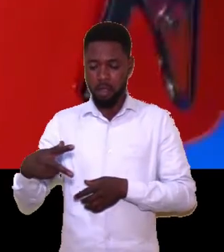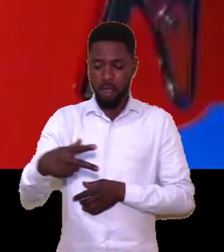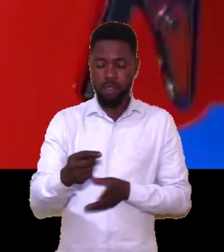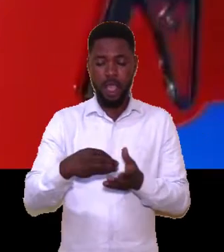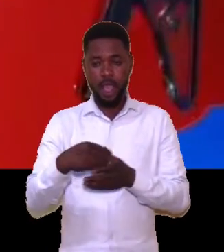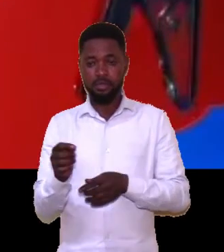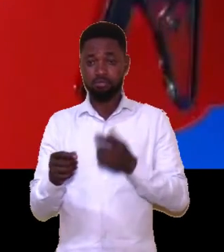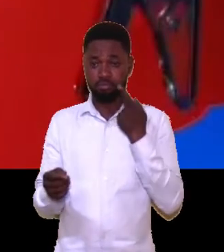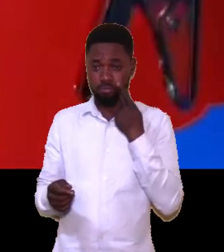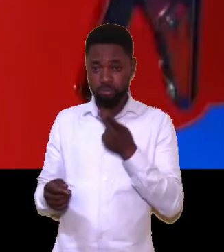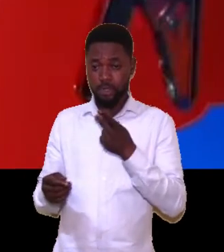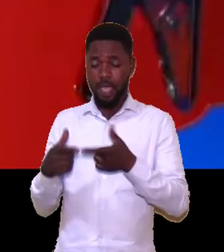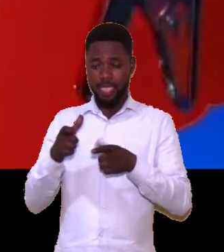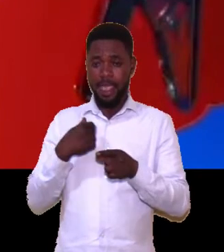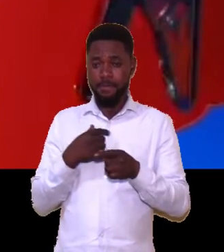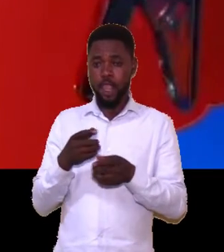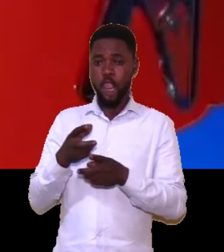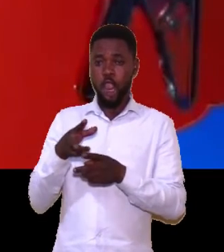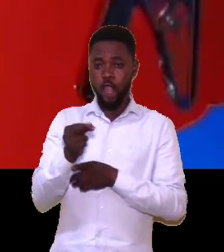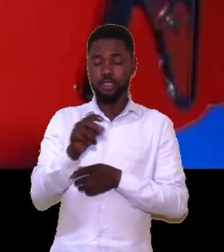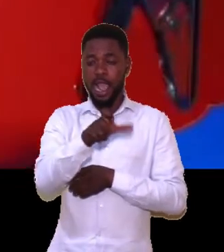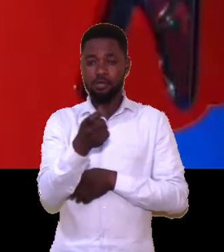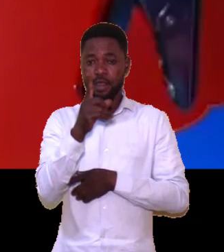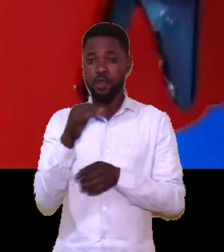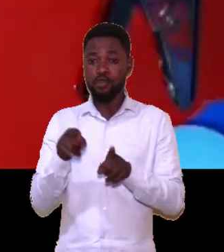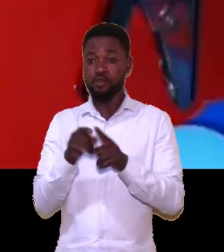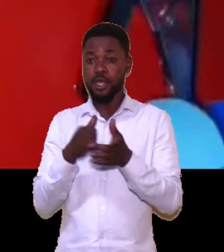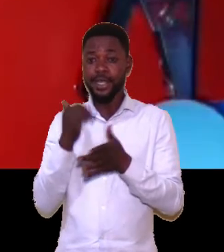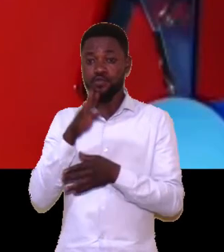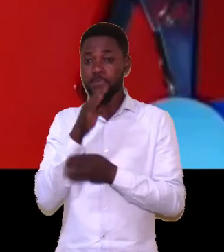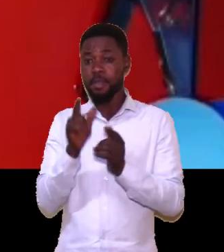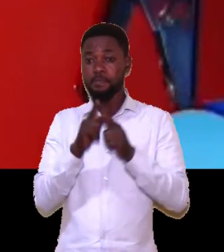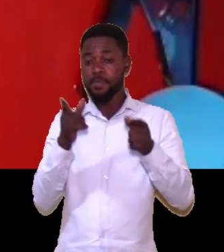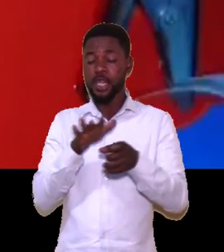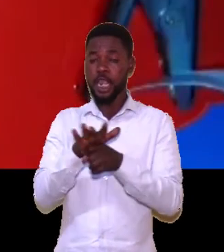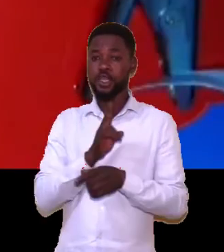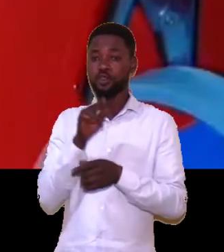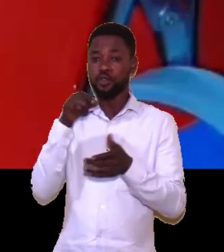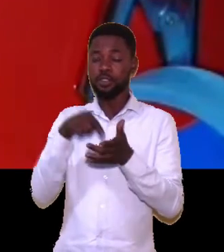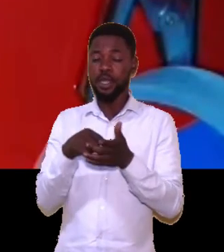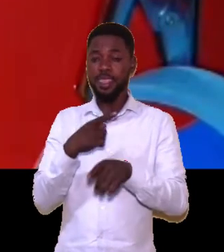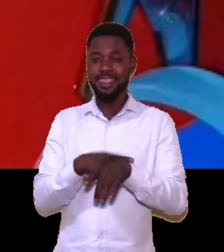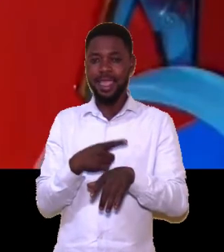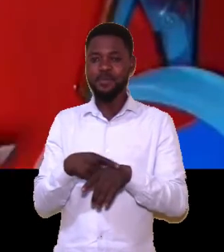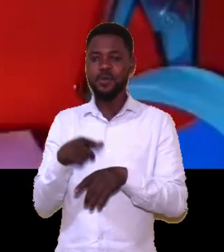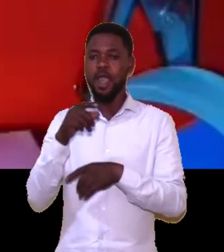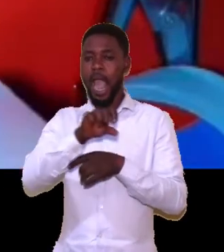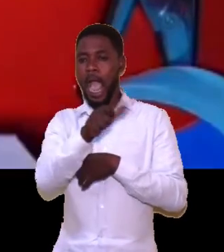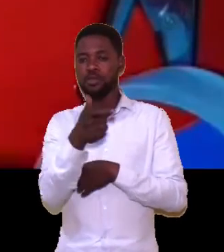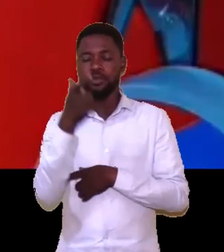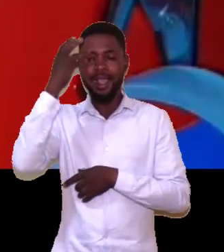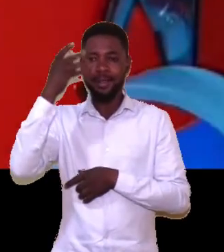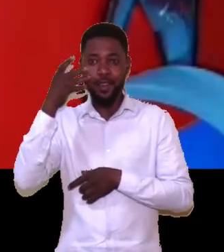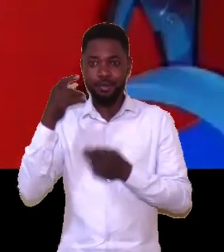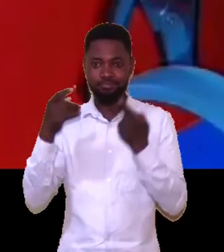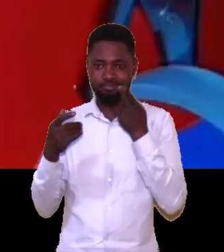So I cut this out one. Let me cut another one again so that it will be thick enough. So let me use this time